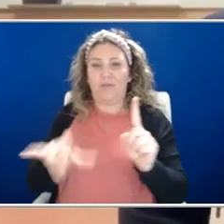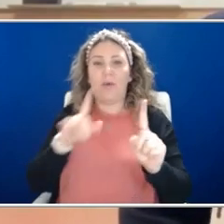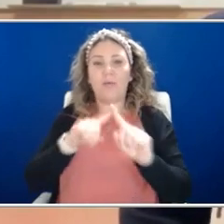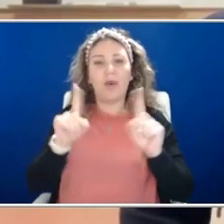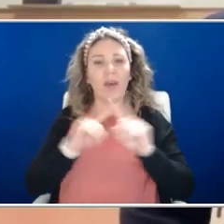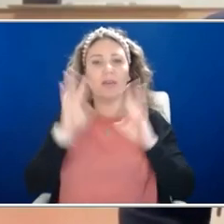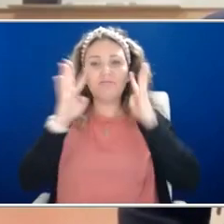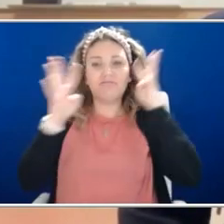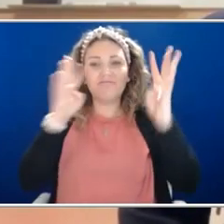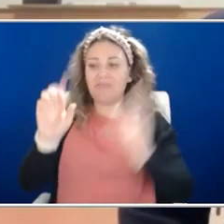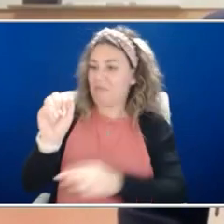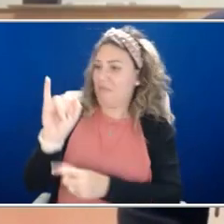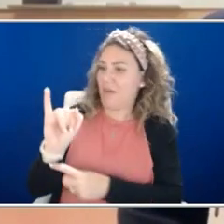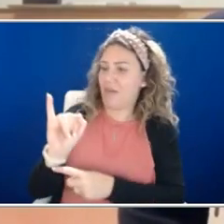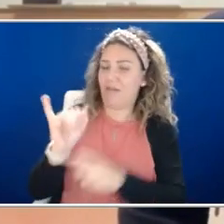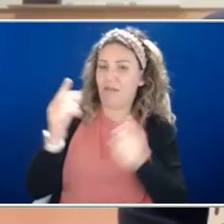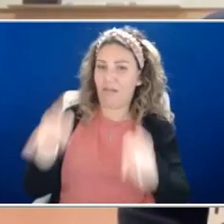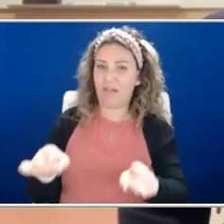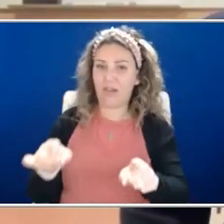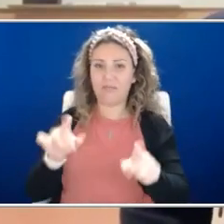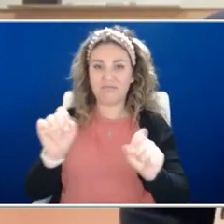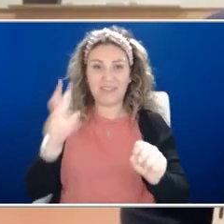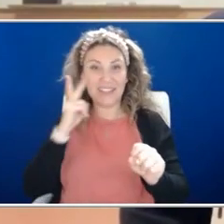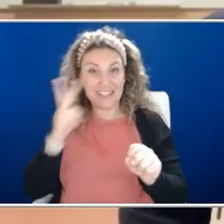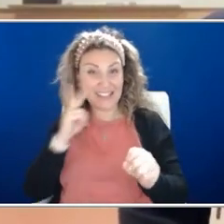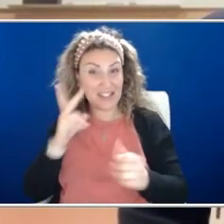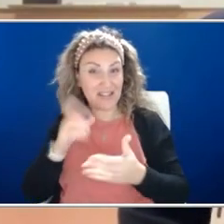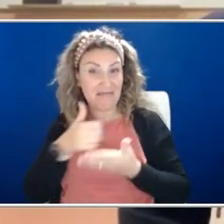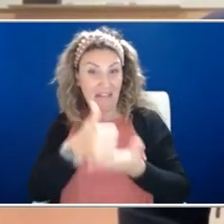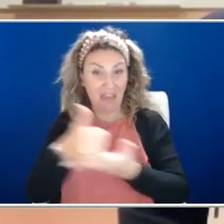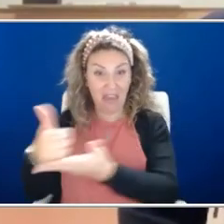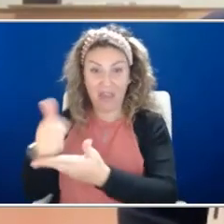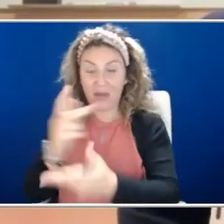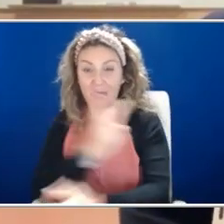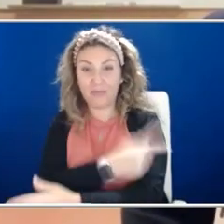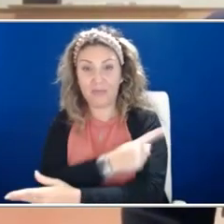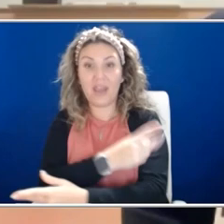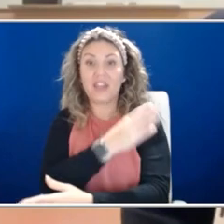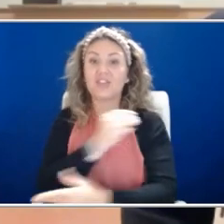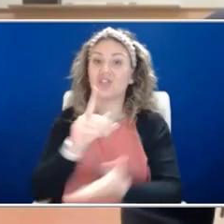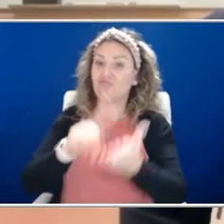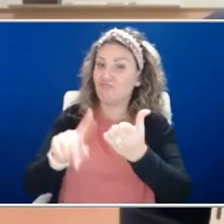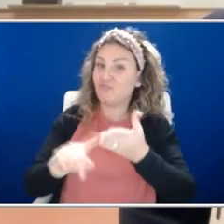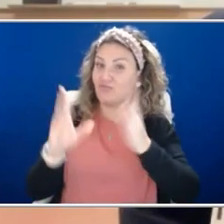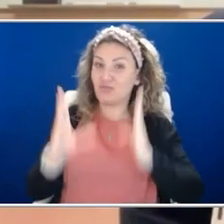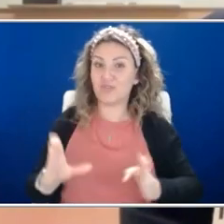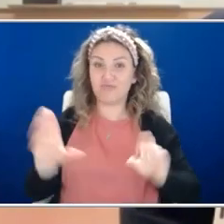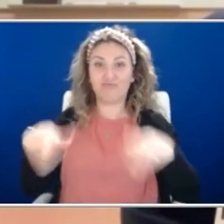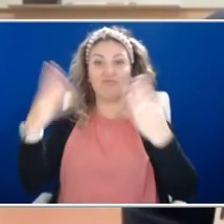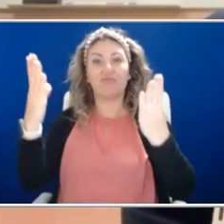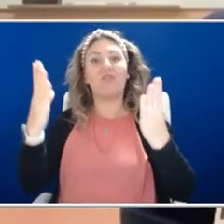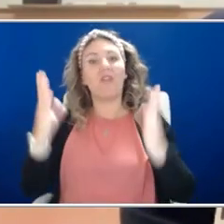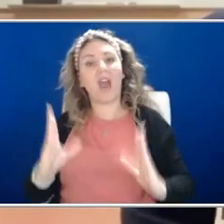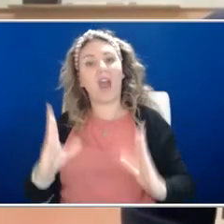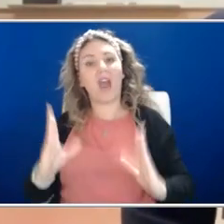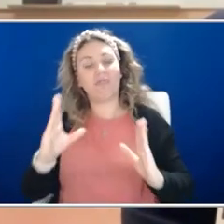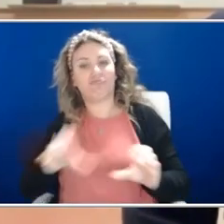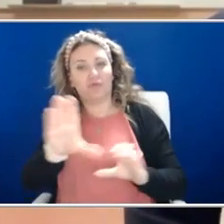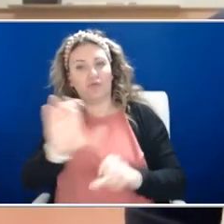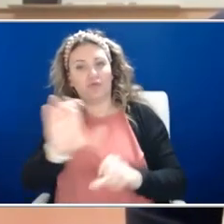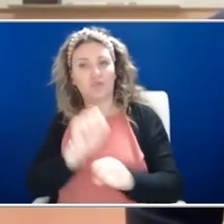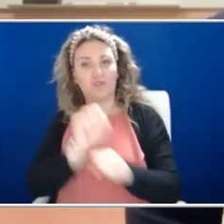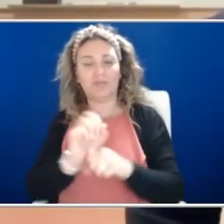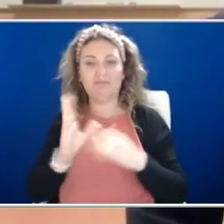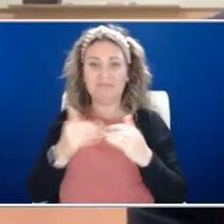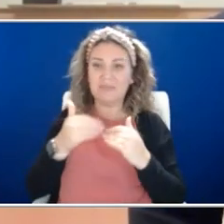AI forefront, that, you know, I can see really helping our patients and our researchers and providers do their job much more